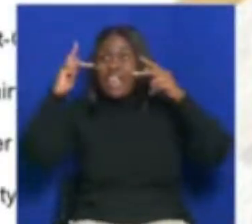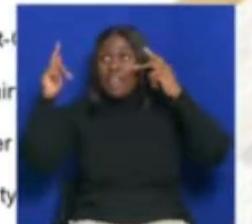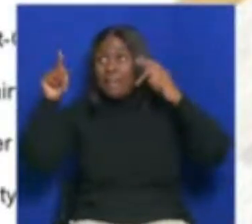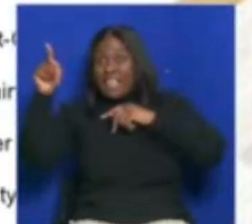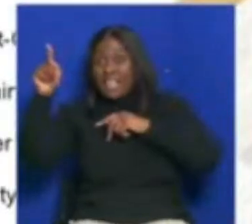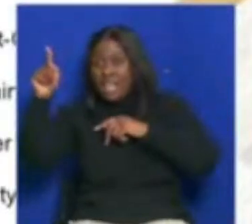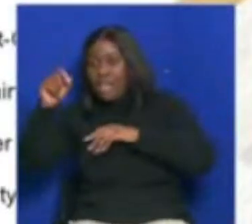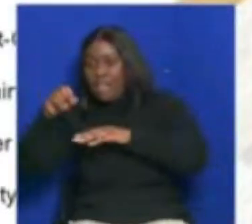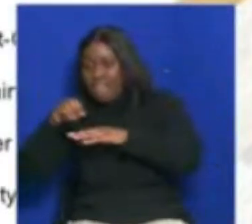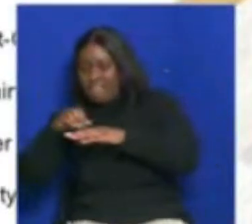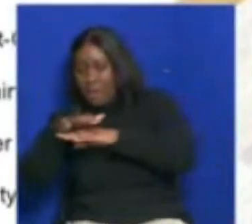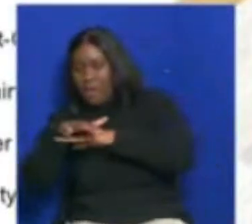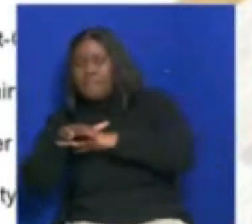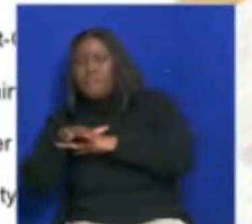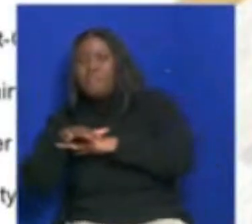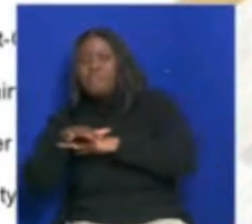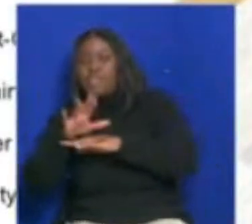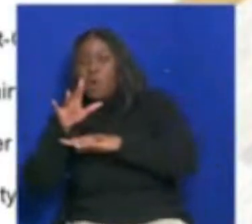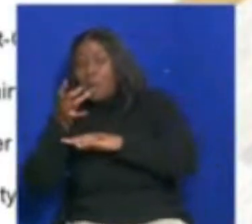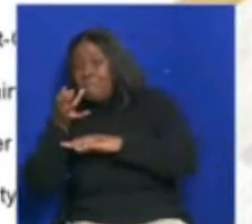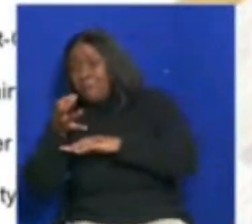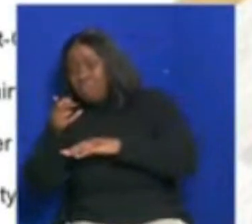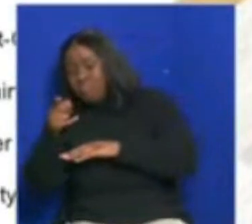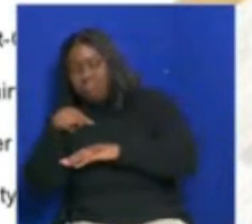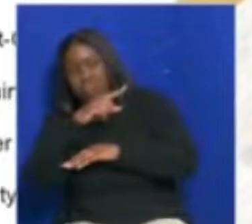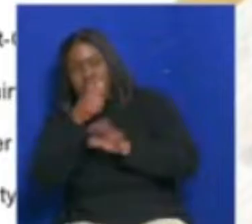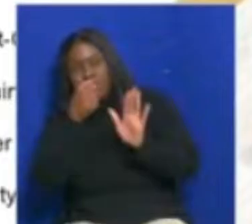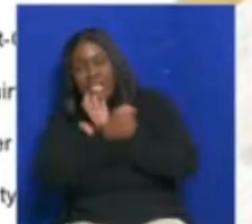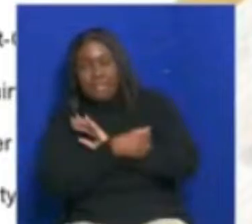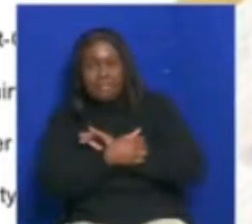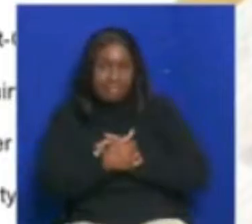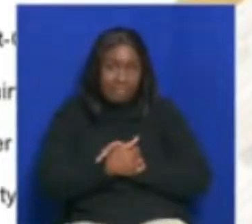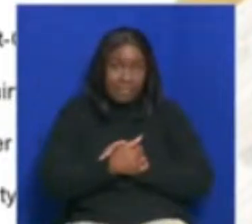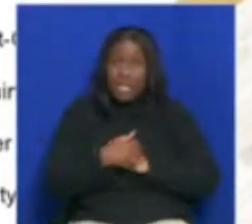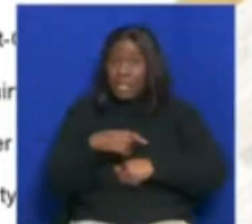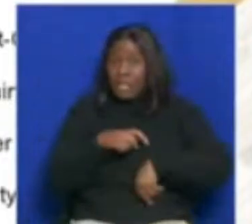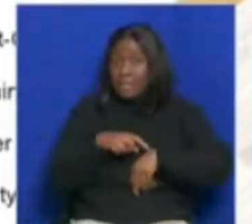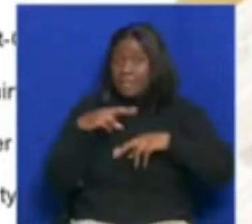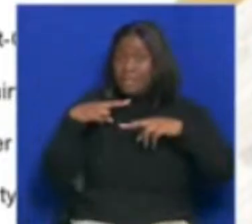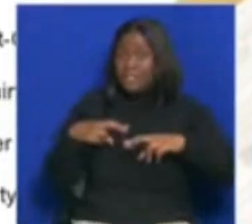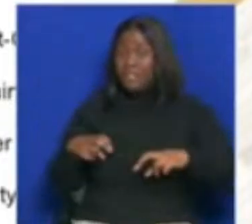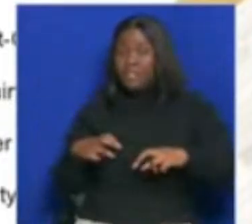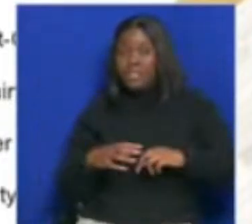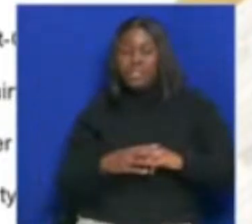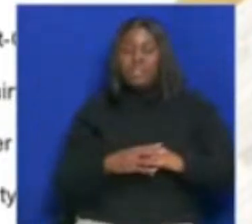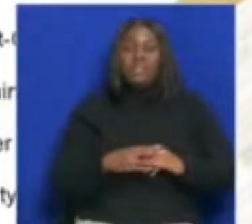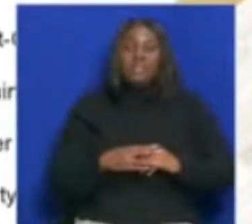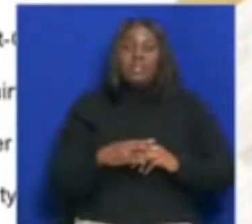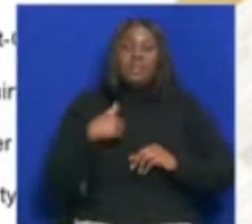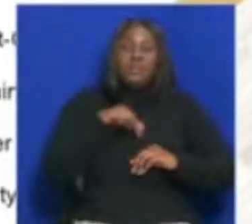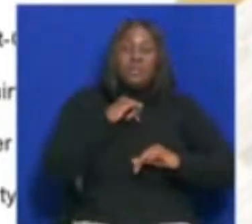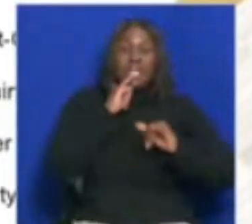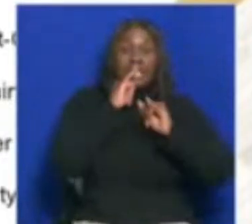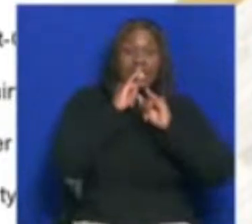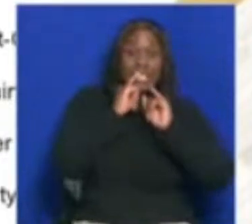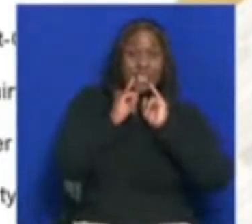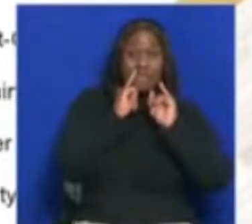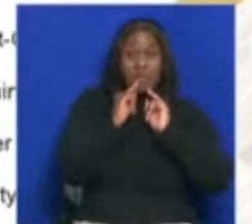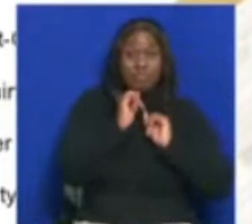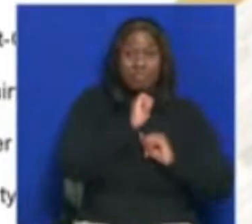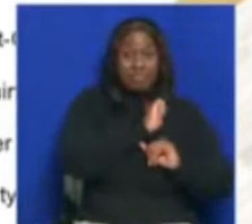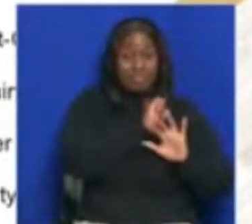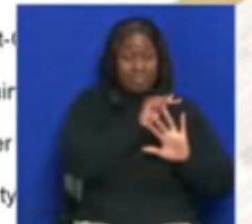during our investigation, we've interviewed the family members of the deceased,